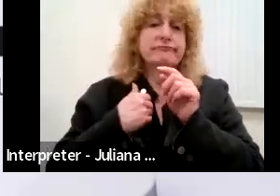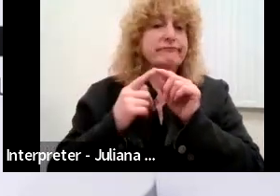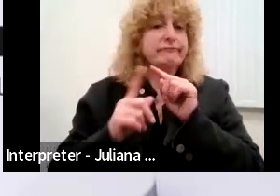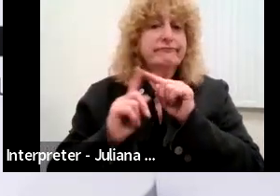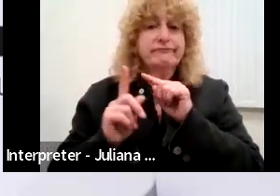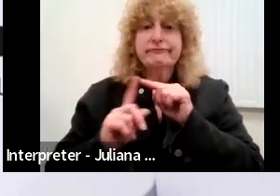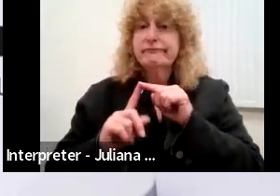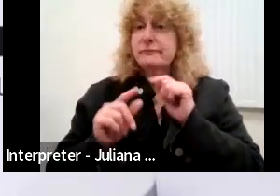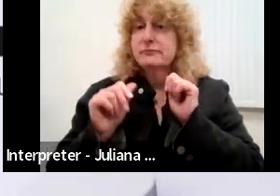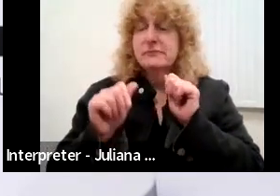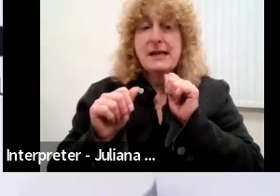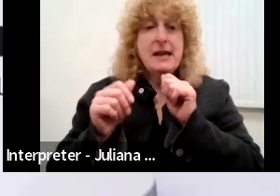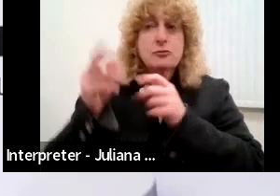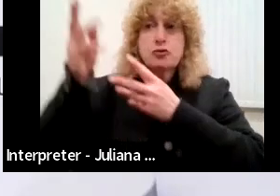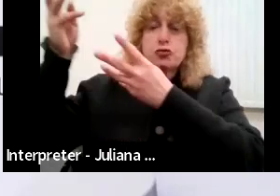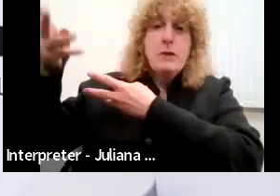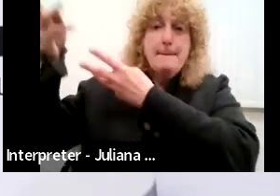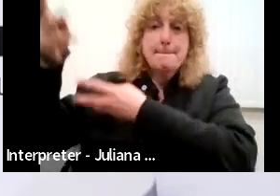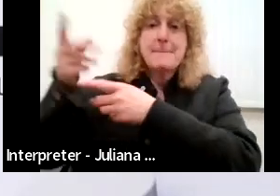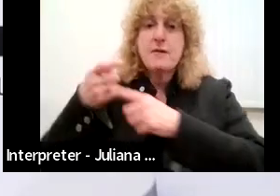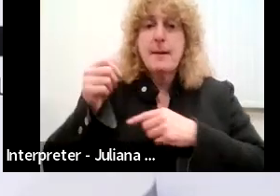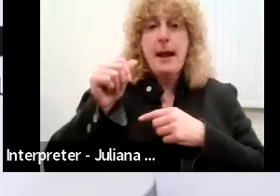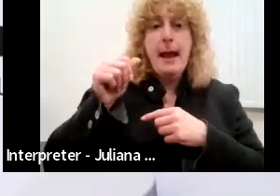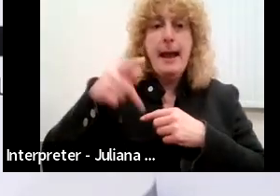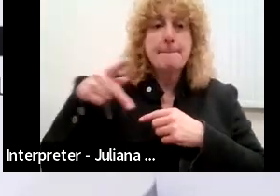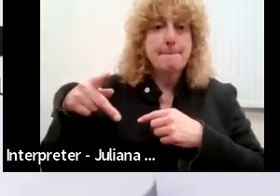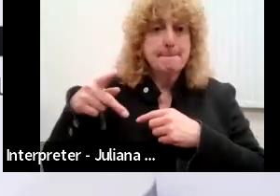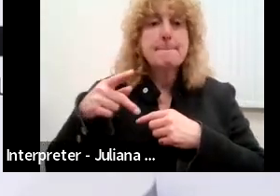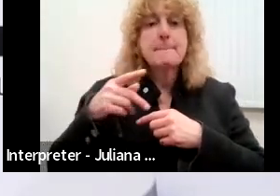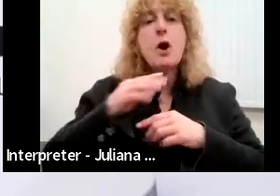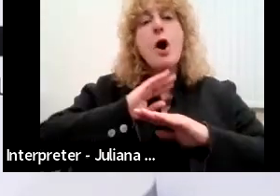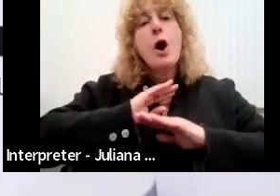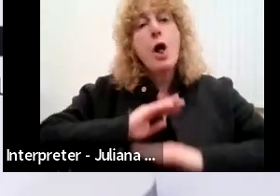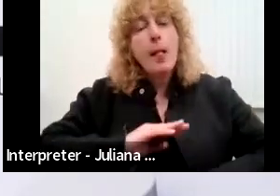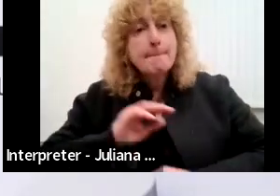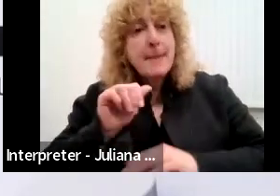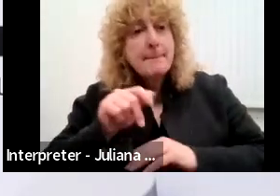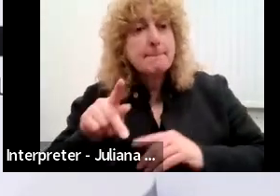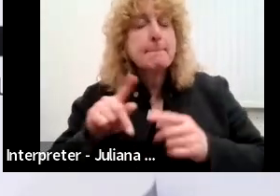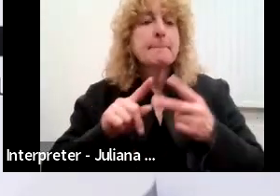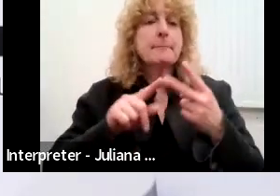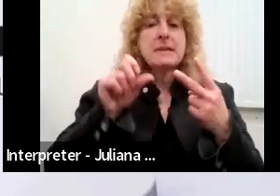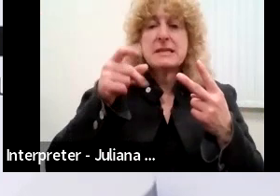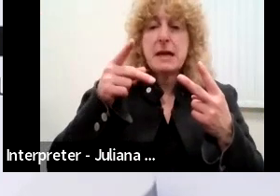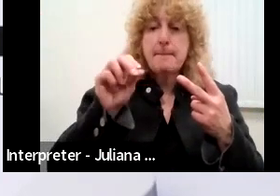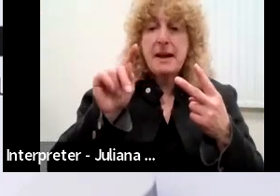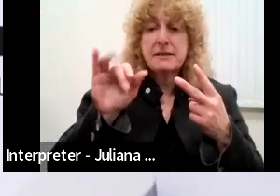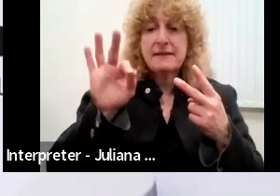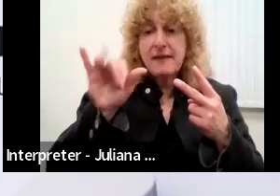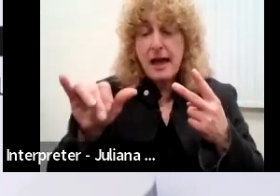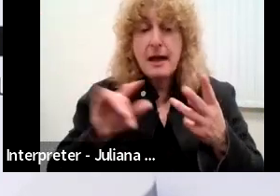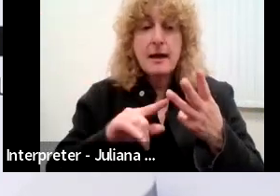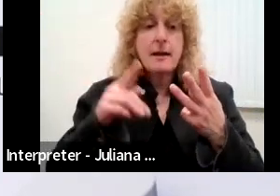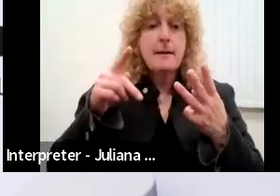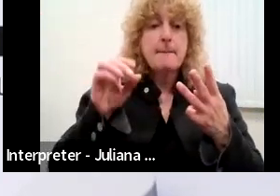you can stream from an app. So the Calm app, Spotify, podcasts,